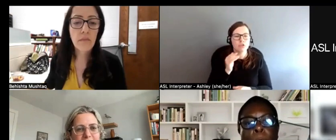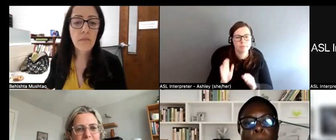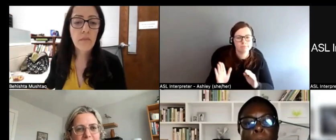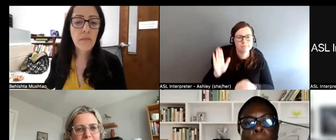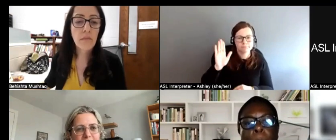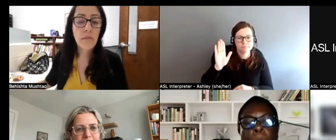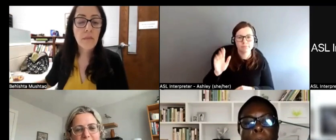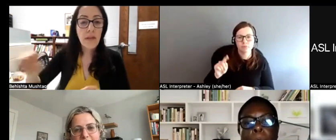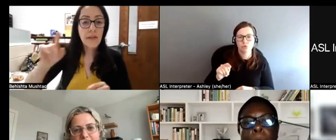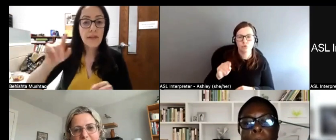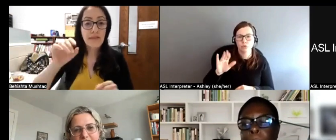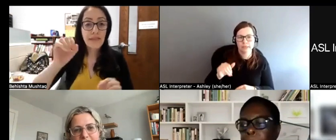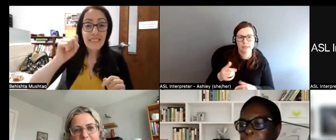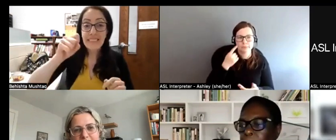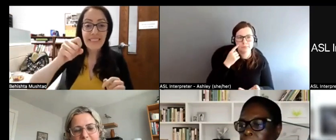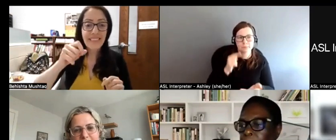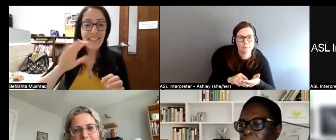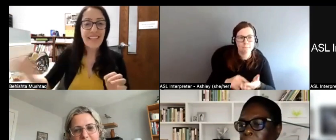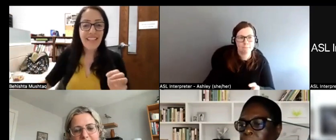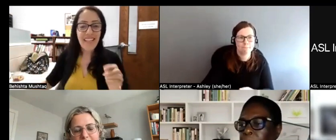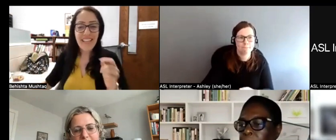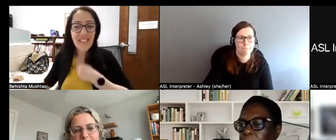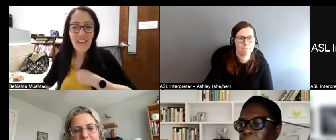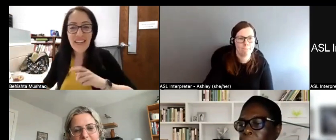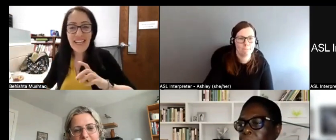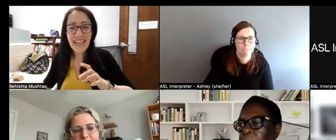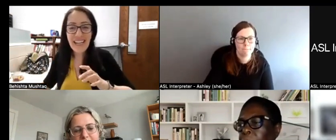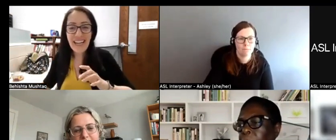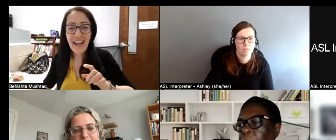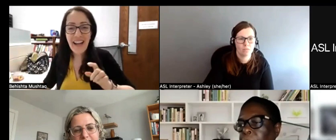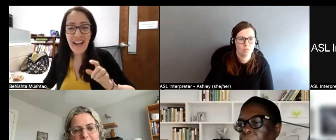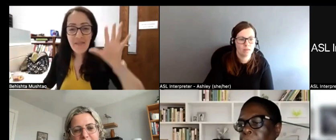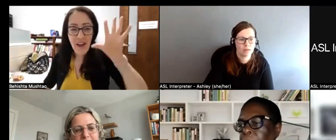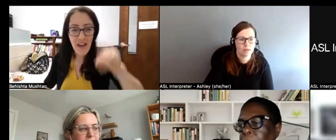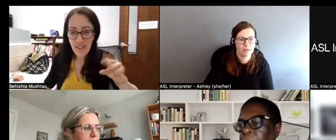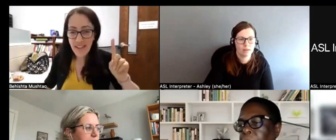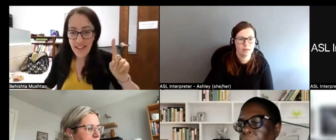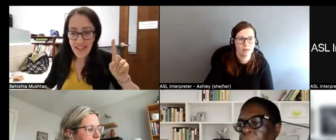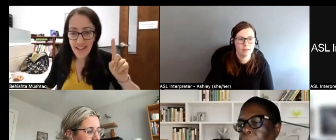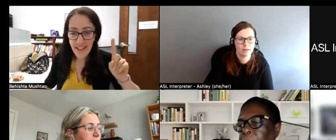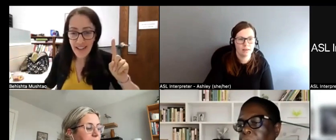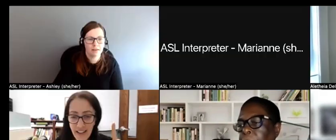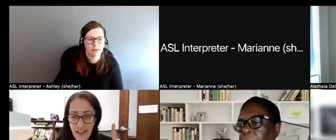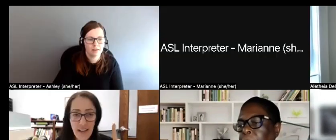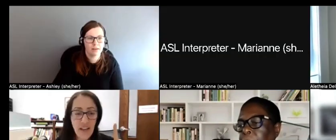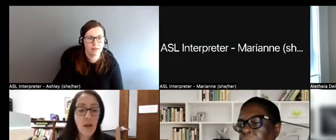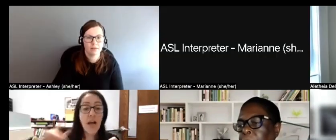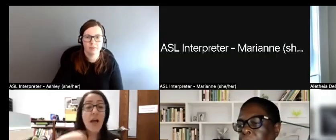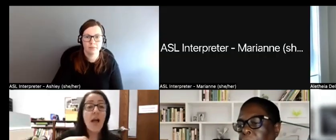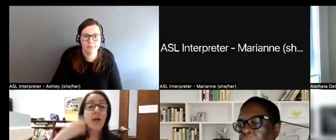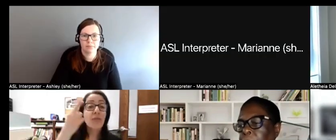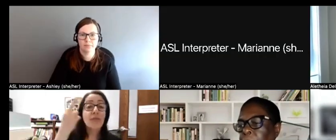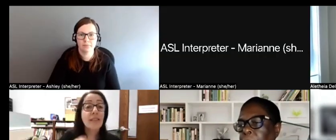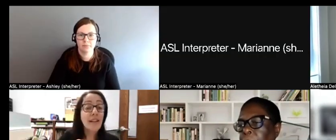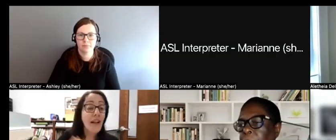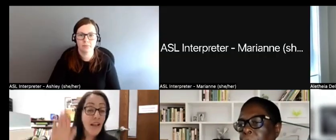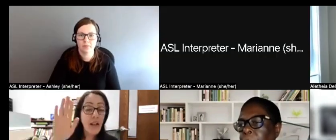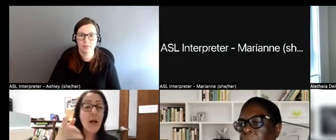Okay. So Courtney, is that why you had your hand raised, was to share that tip? Yep, that was it. Okay. Okay.